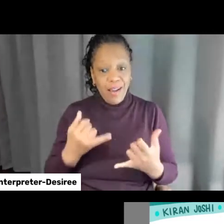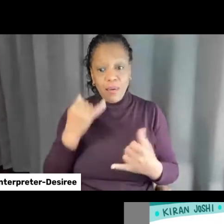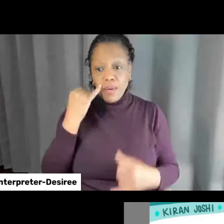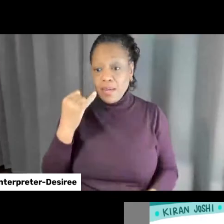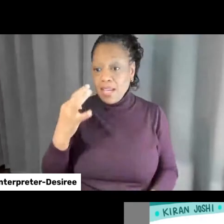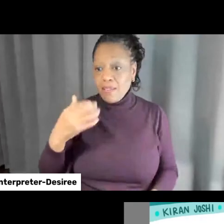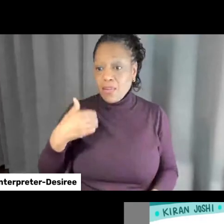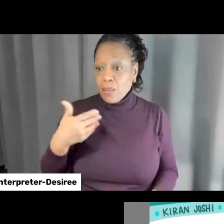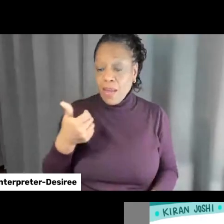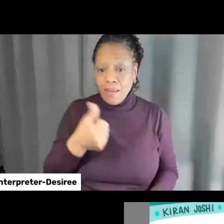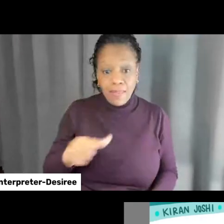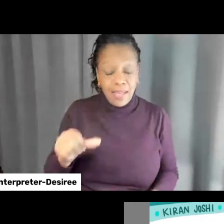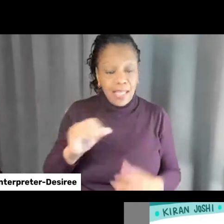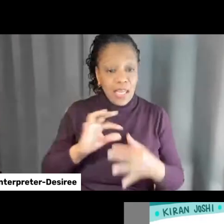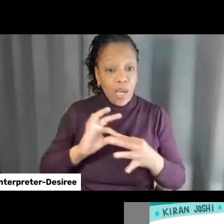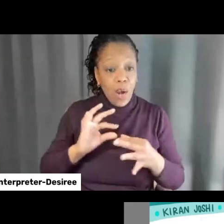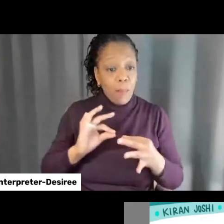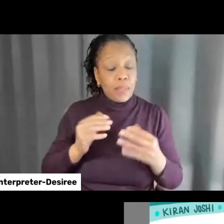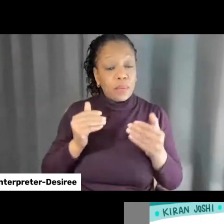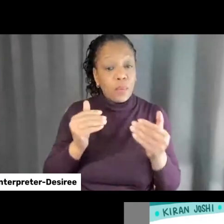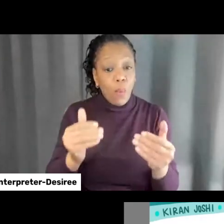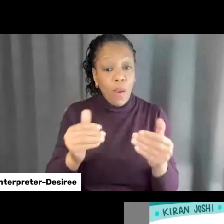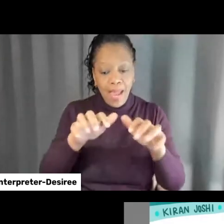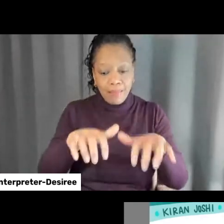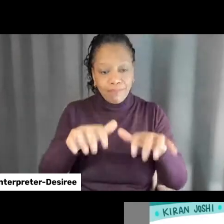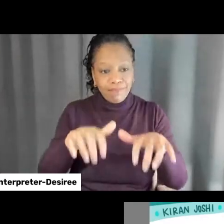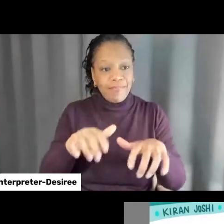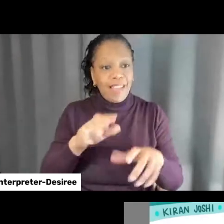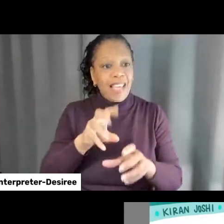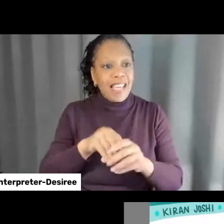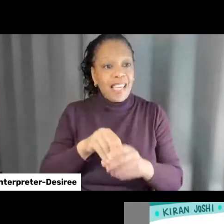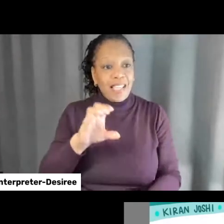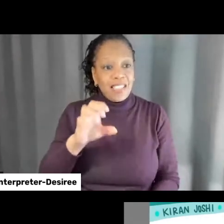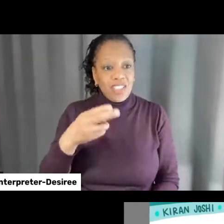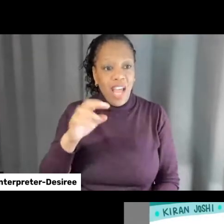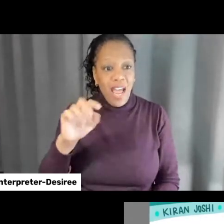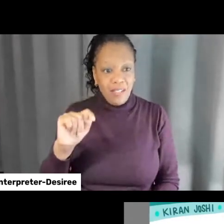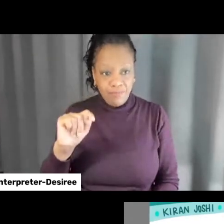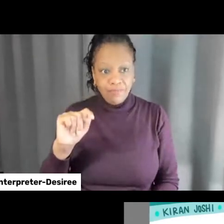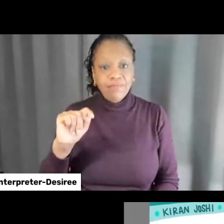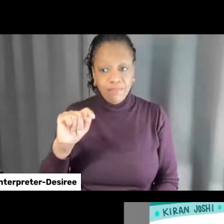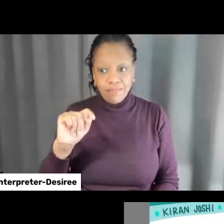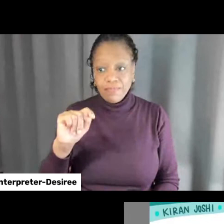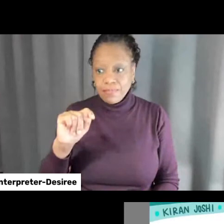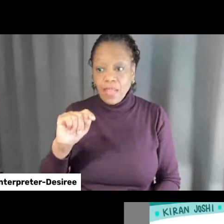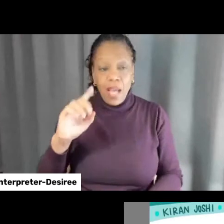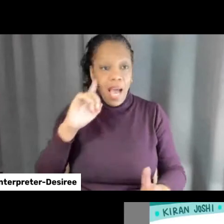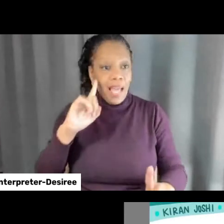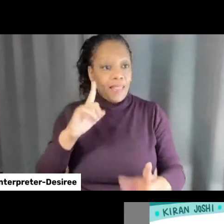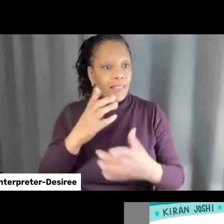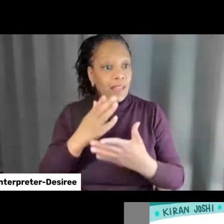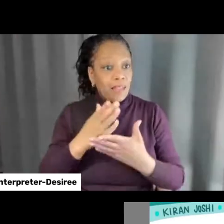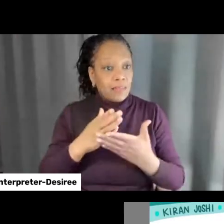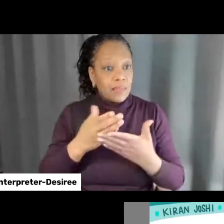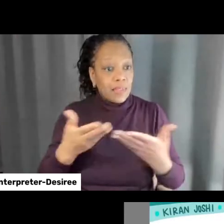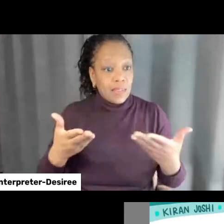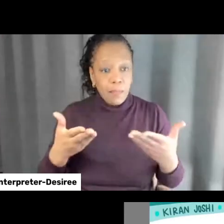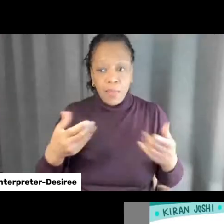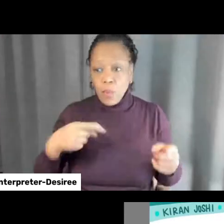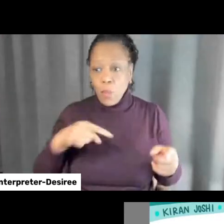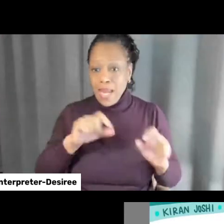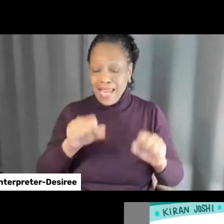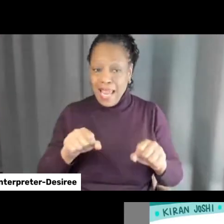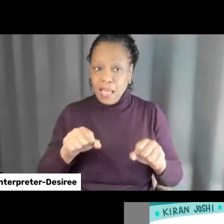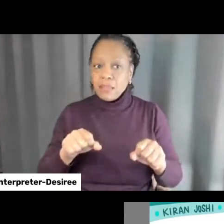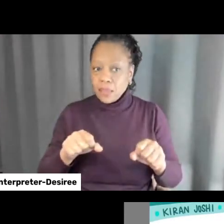anything, feel free to drop it on the chat. I think something that was just brought up that I think we could expand on a